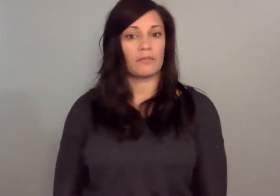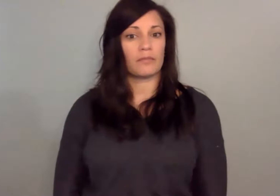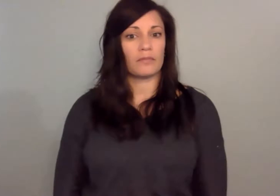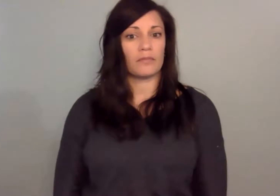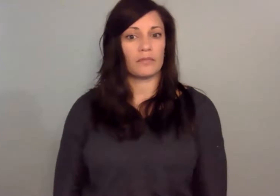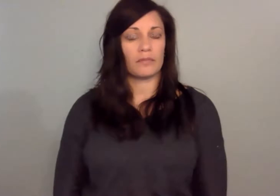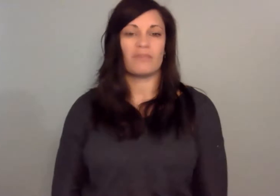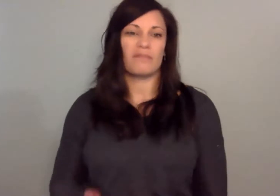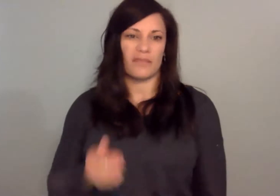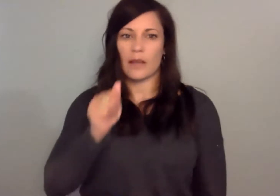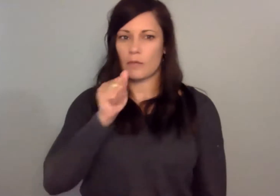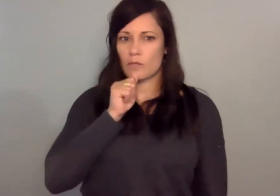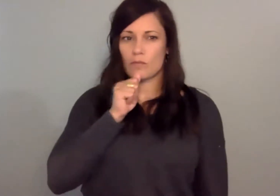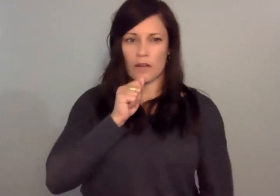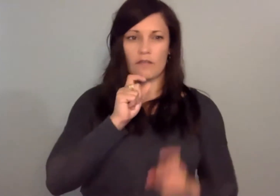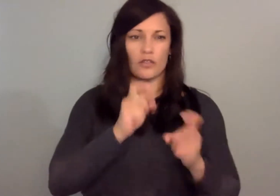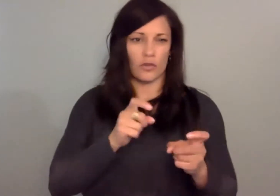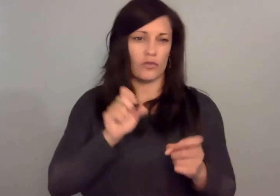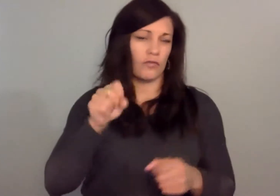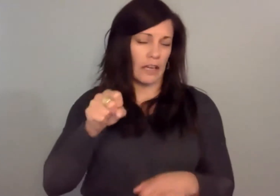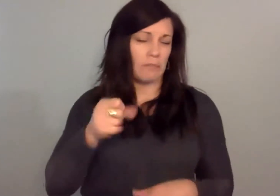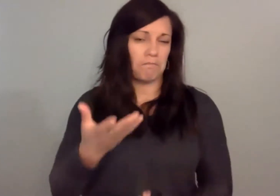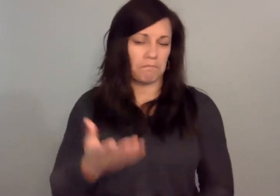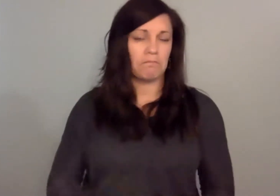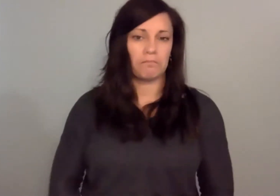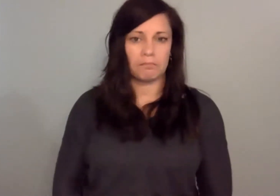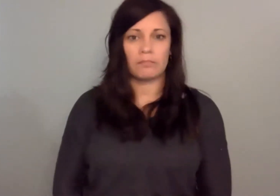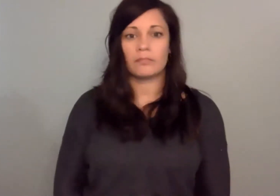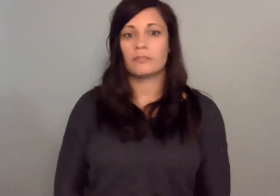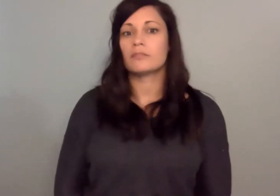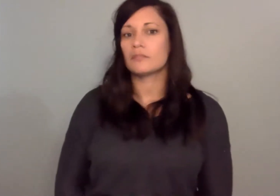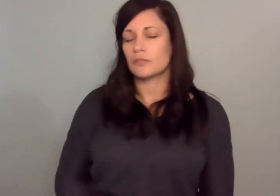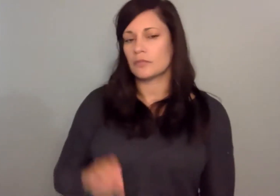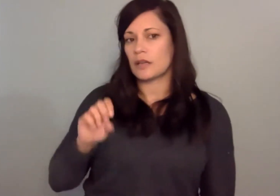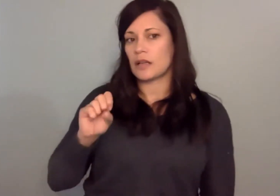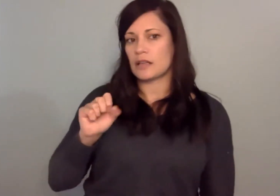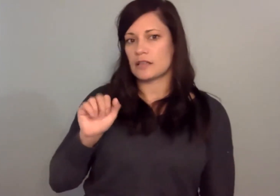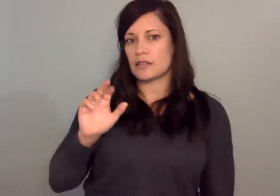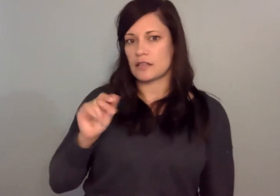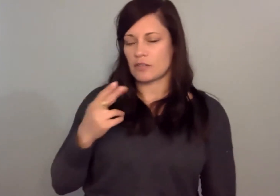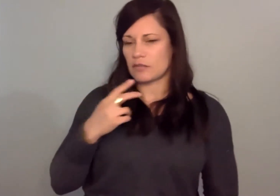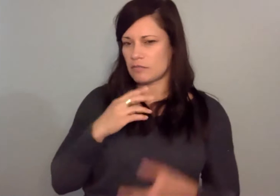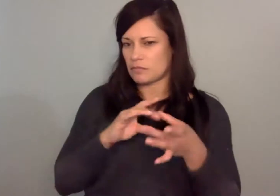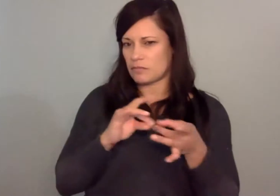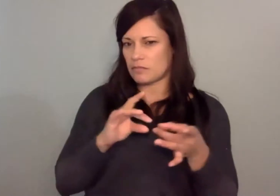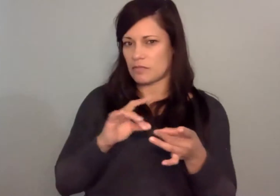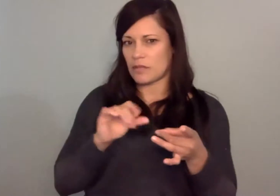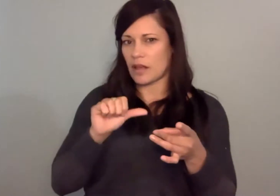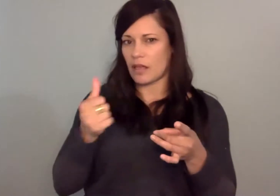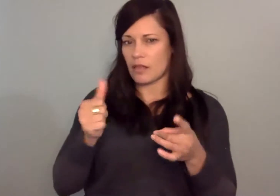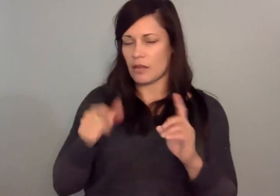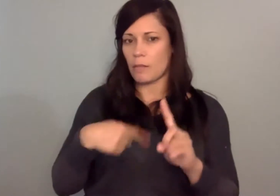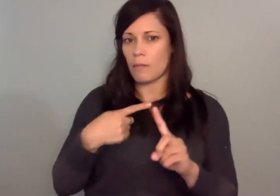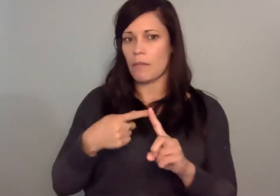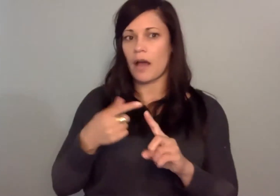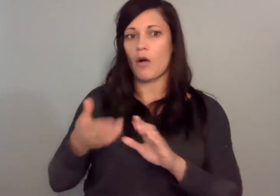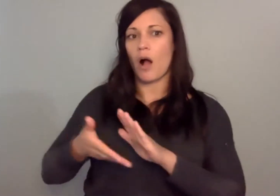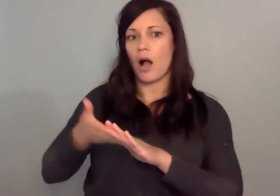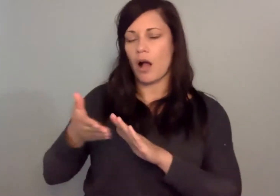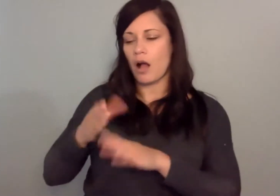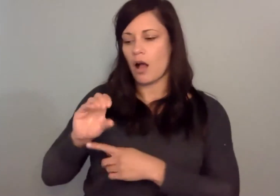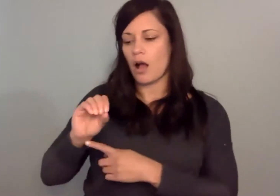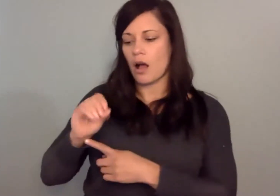Like private donations, yeah. Mm-hmm. Great. And a couple of questions are coming up regarding the distinctions between operating expenses